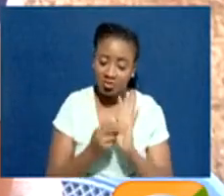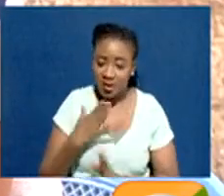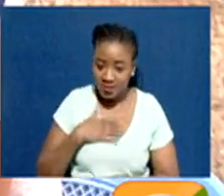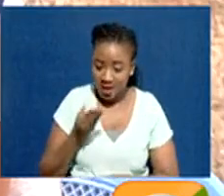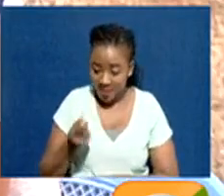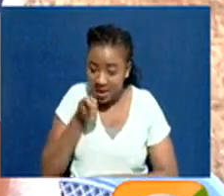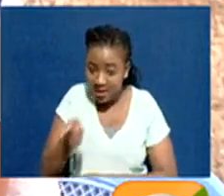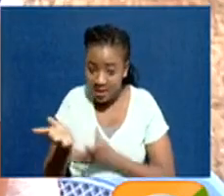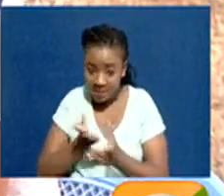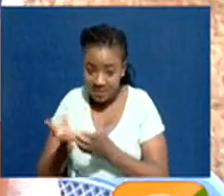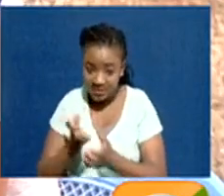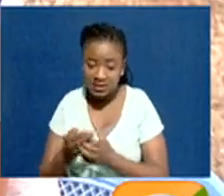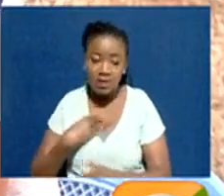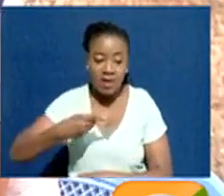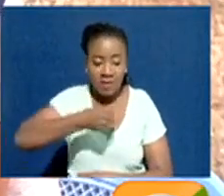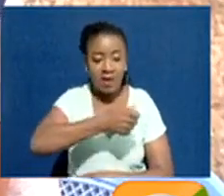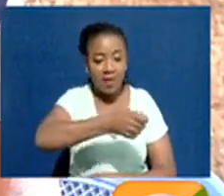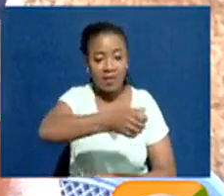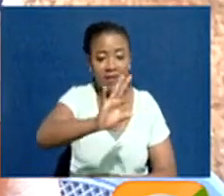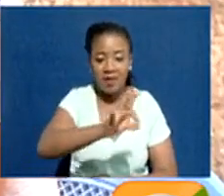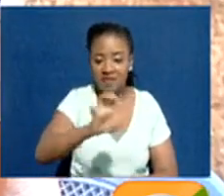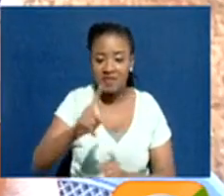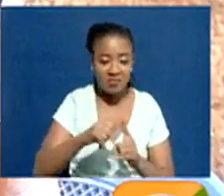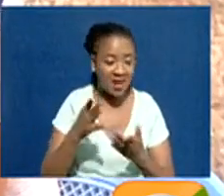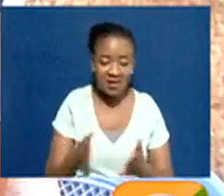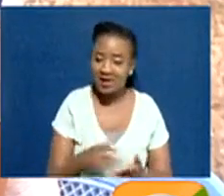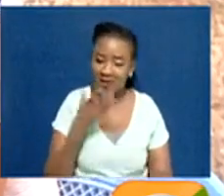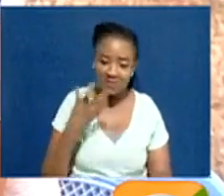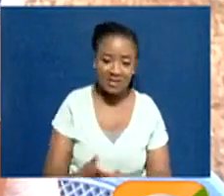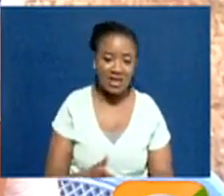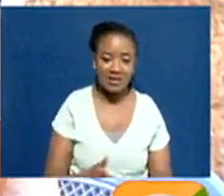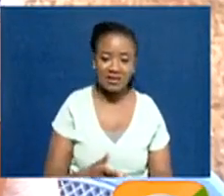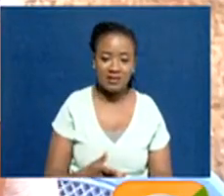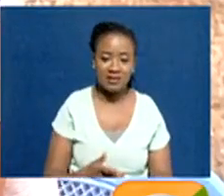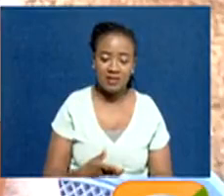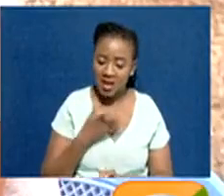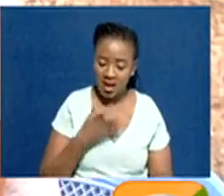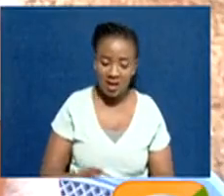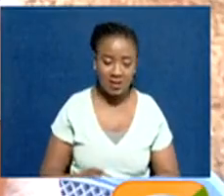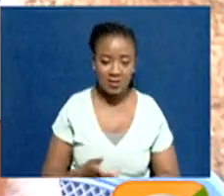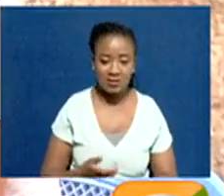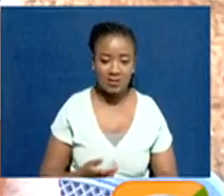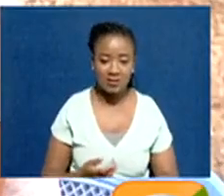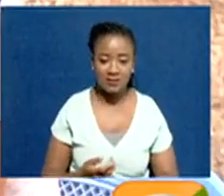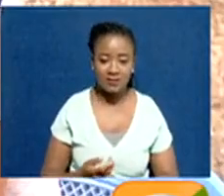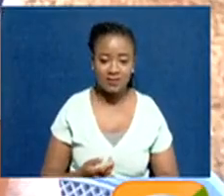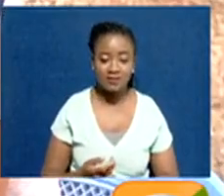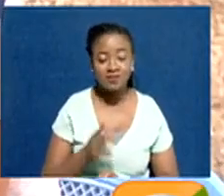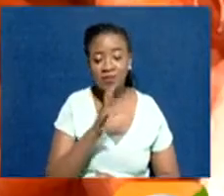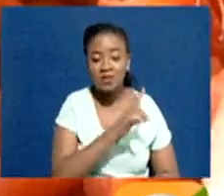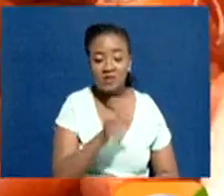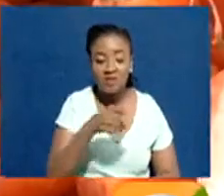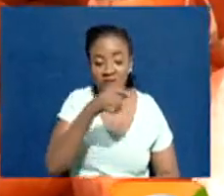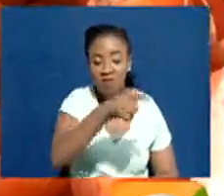ndio ninawafunza nayo lakini saa hii ni ngumu hata kupata yenye utalipa school fees